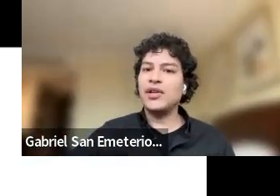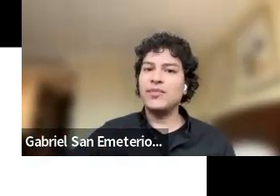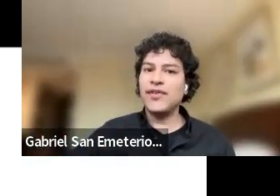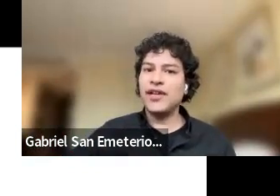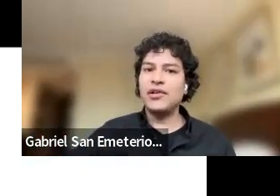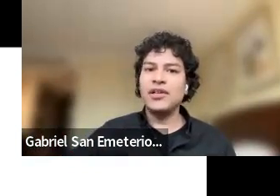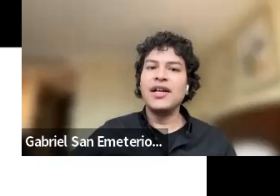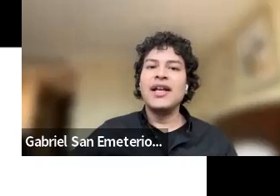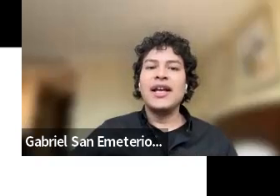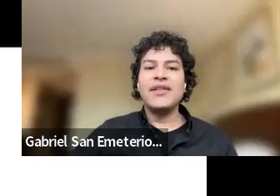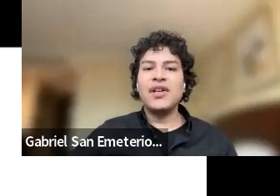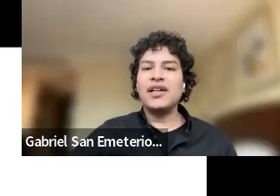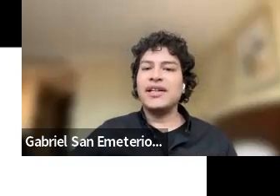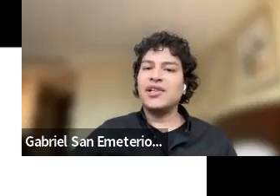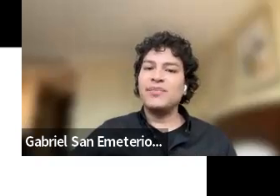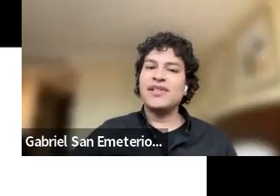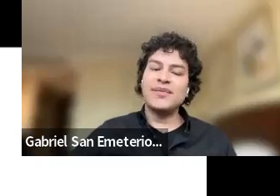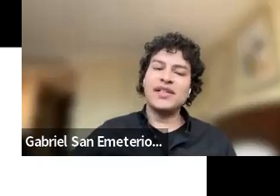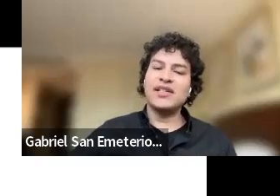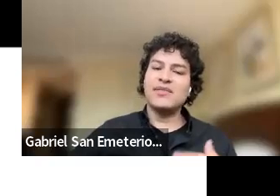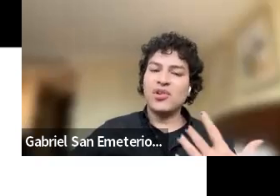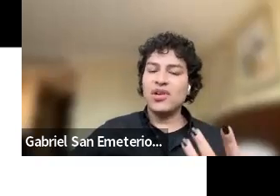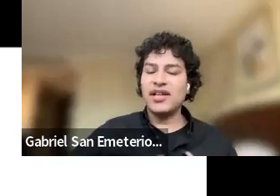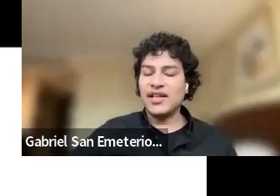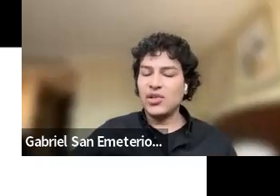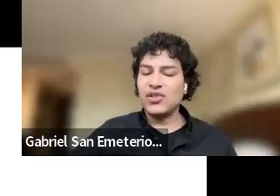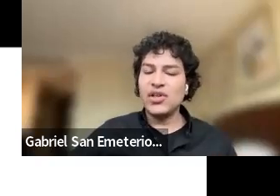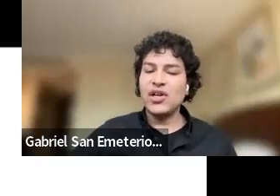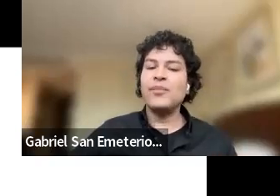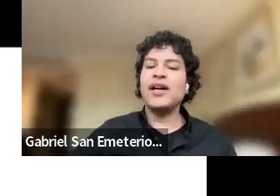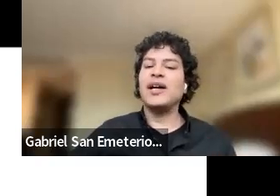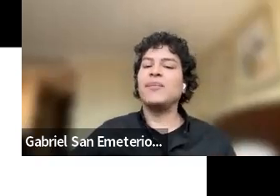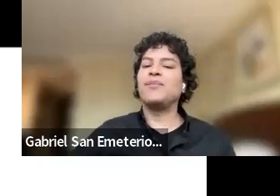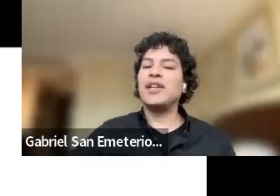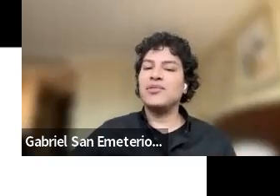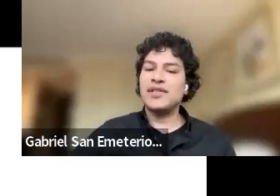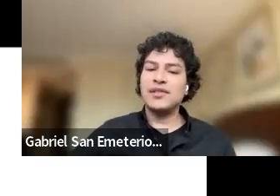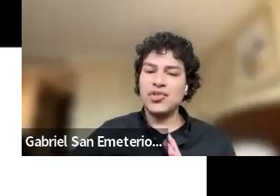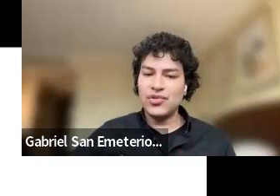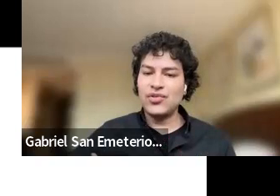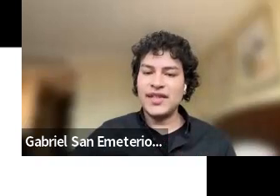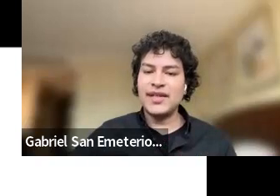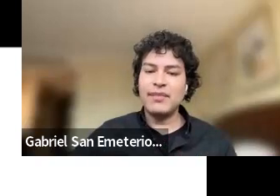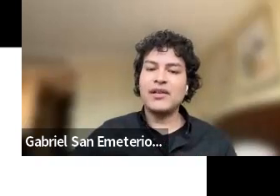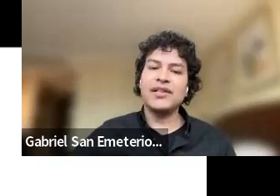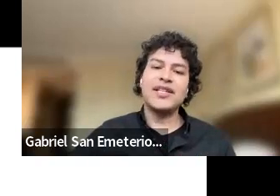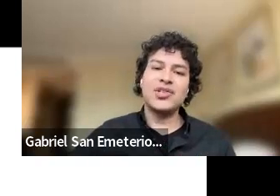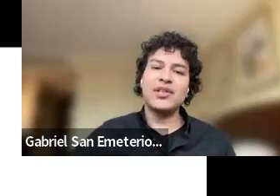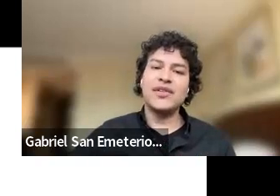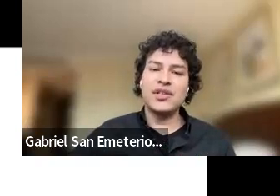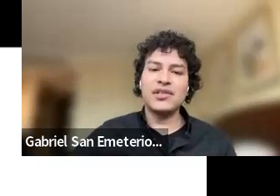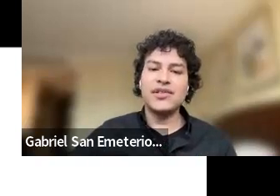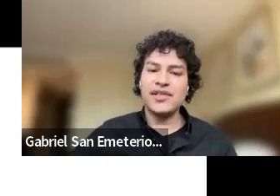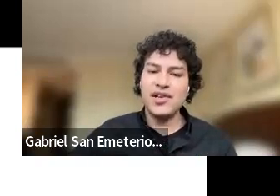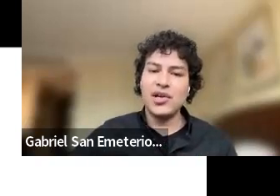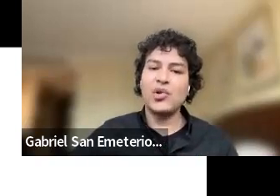know. They could be fatal. And if not, it could be something that is more chronic and long-term, and you still should seek medical